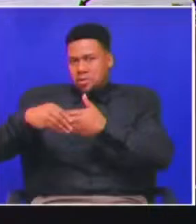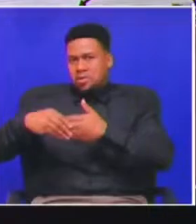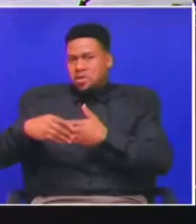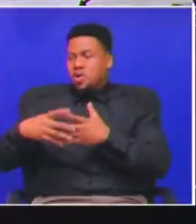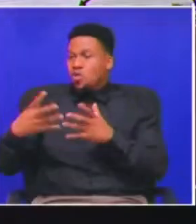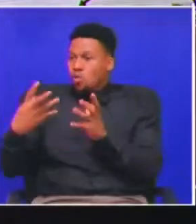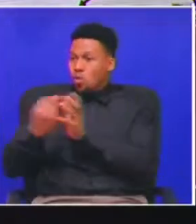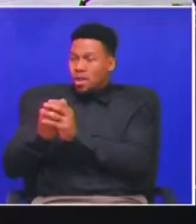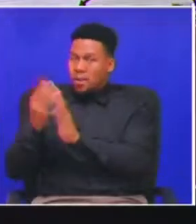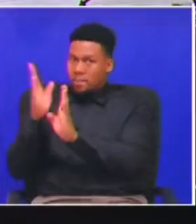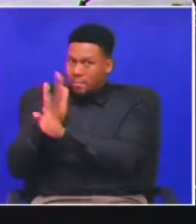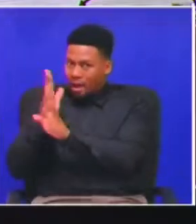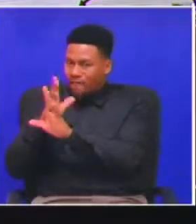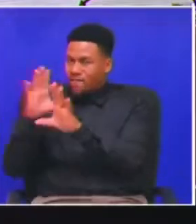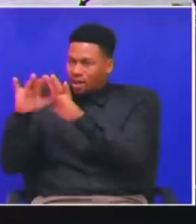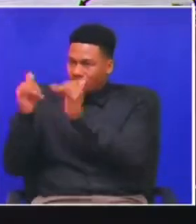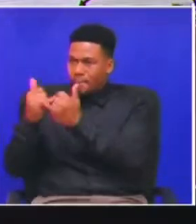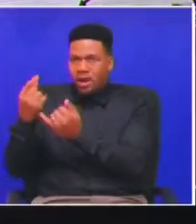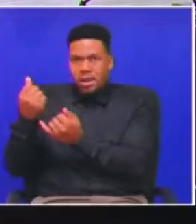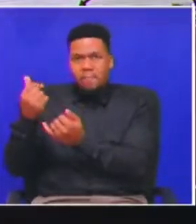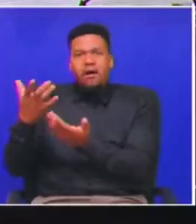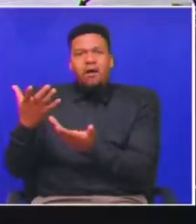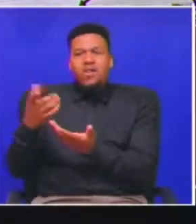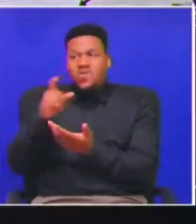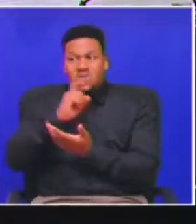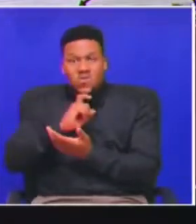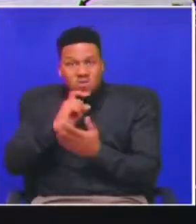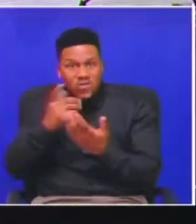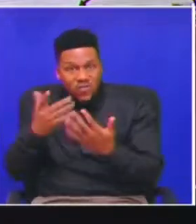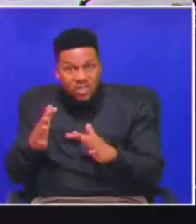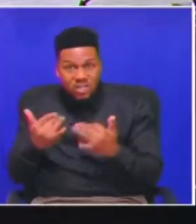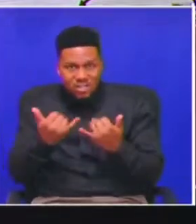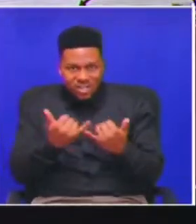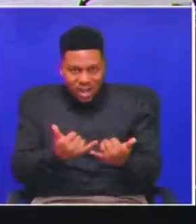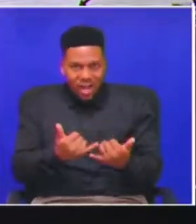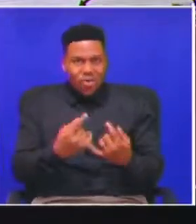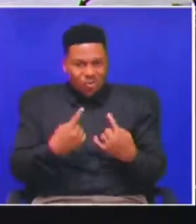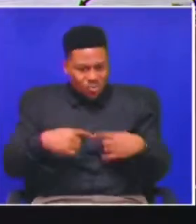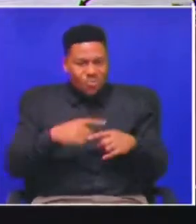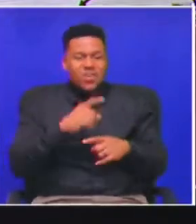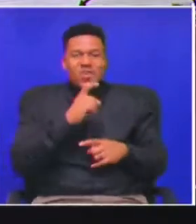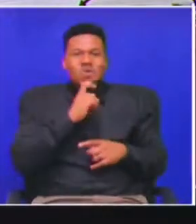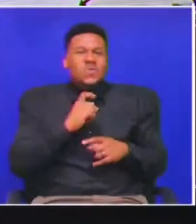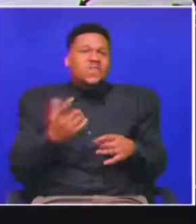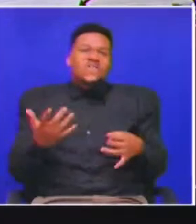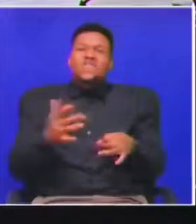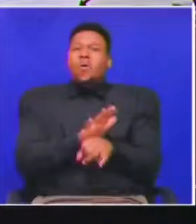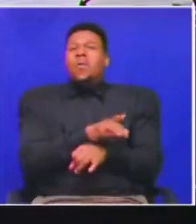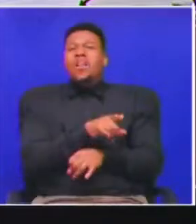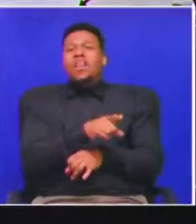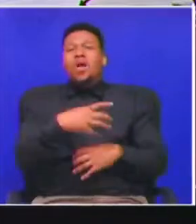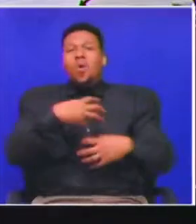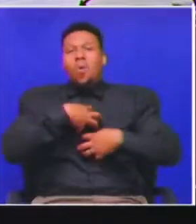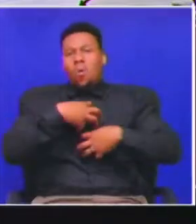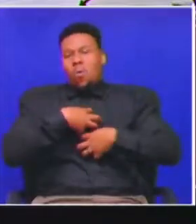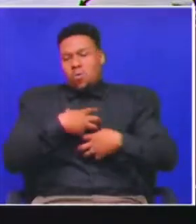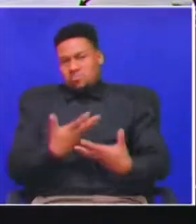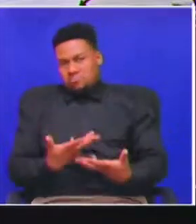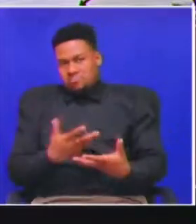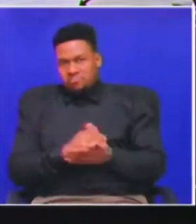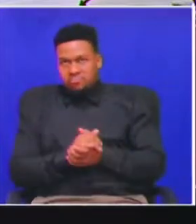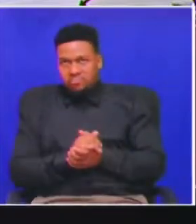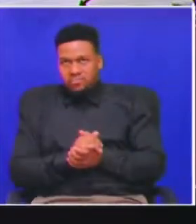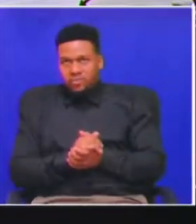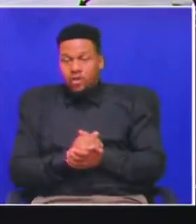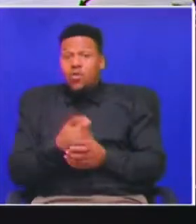money. It is now coming back to be fully owned by the state. We've used other people's money to